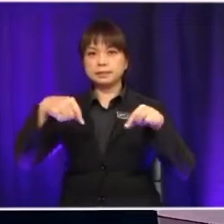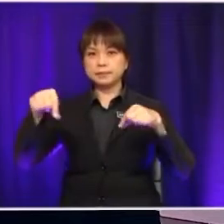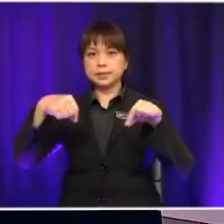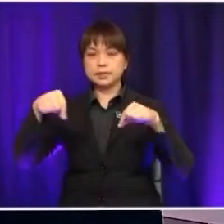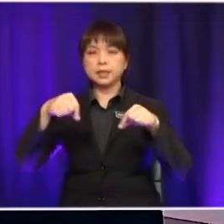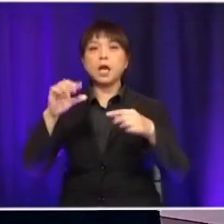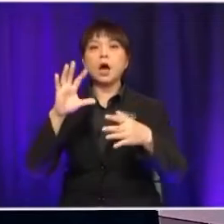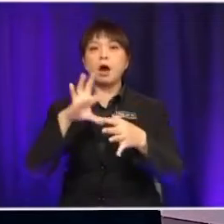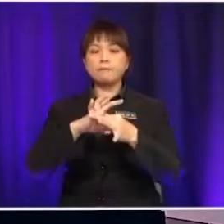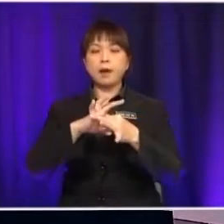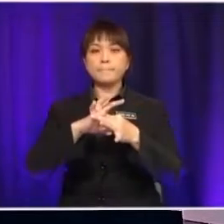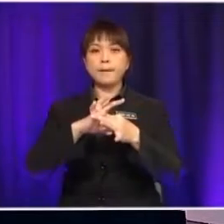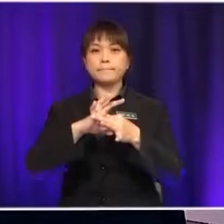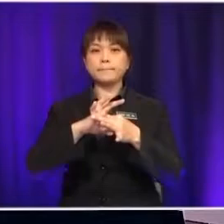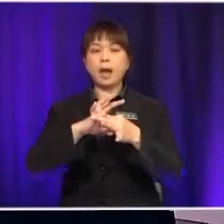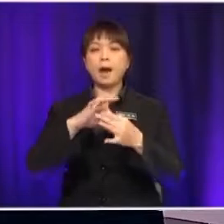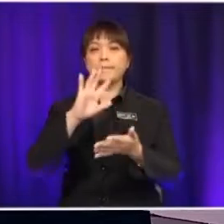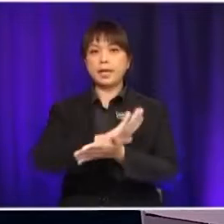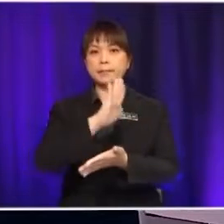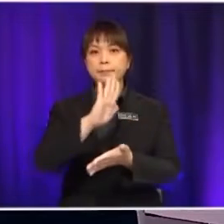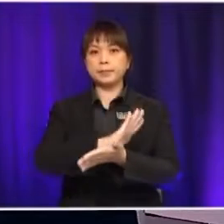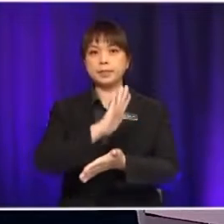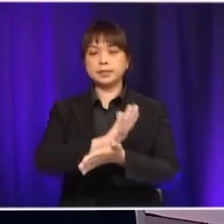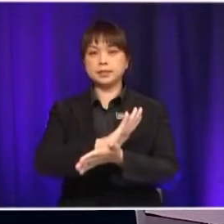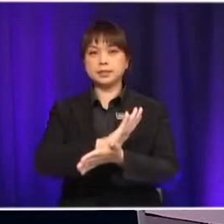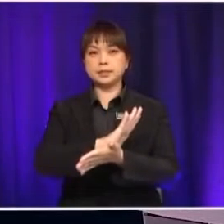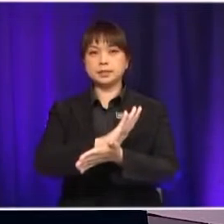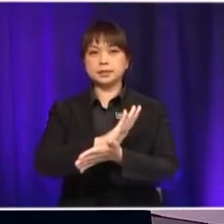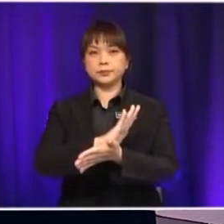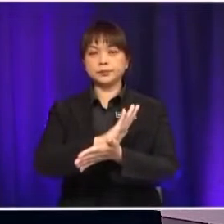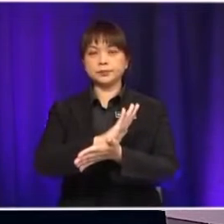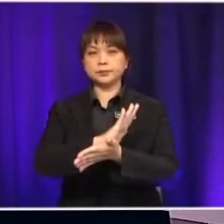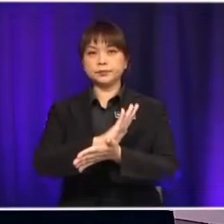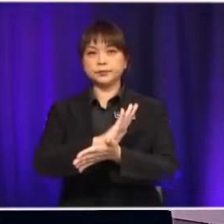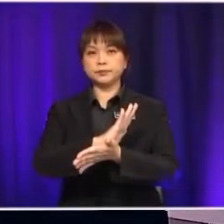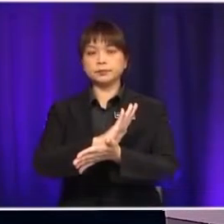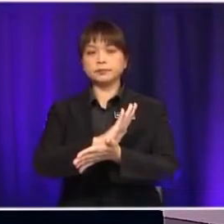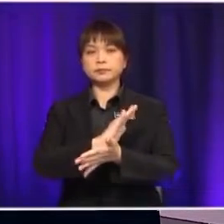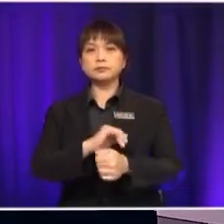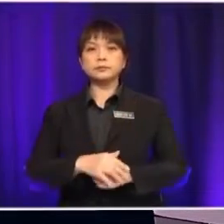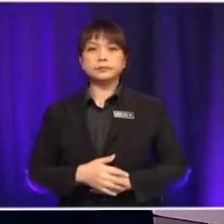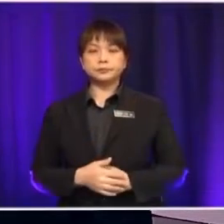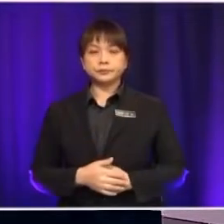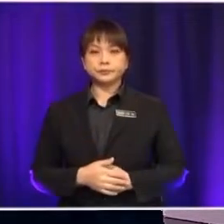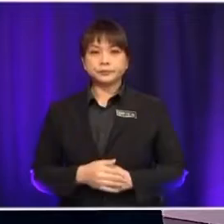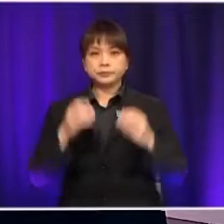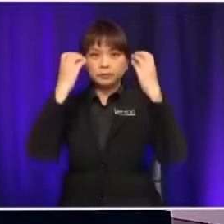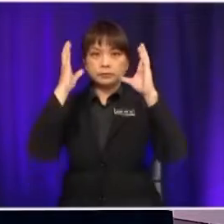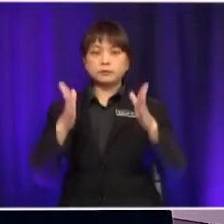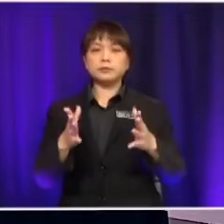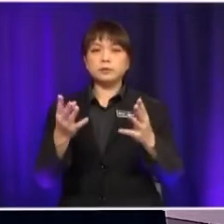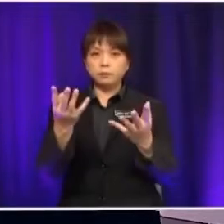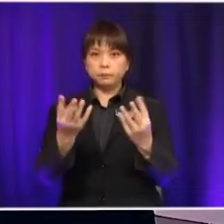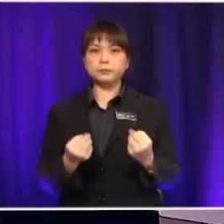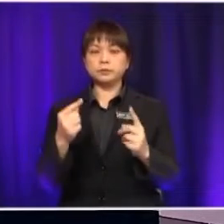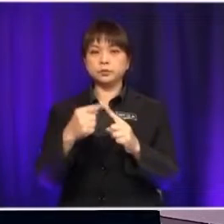or pen, right? And for the pupils in the mid here, okay, I would like you to get a piece of paper, and I would like you to draw out this table.